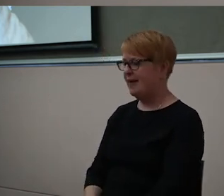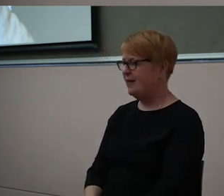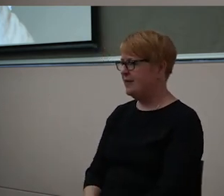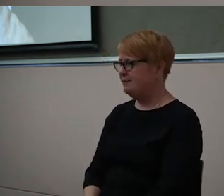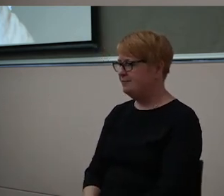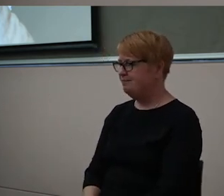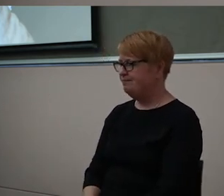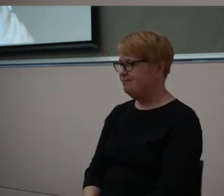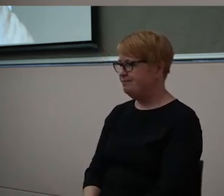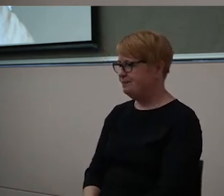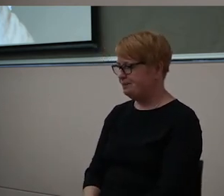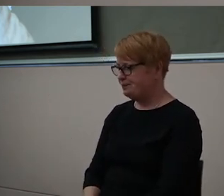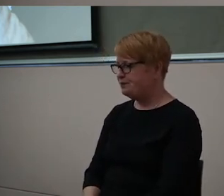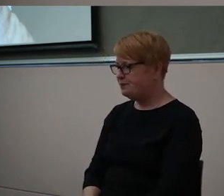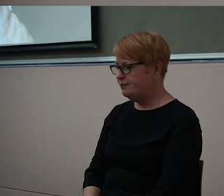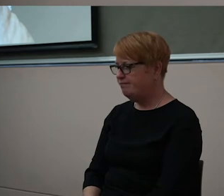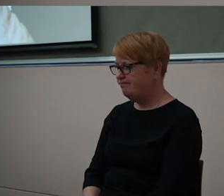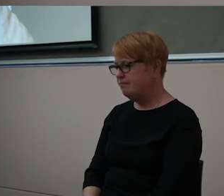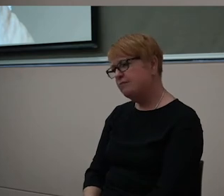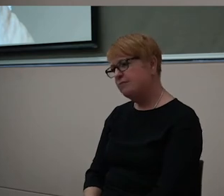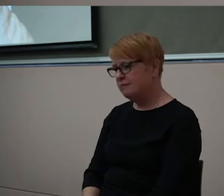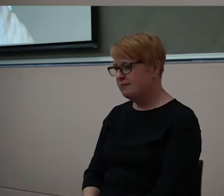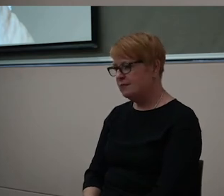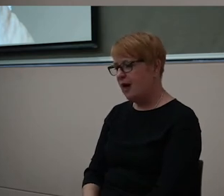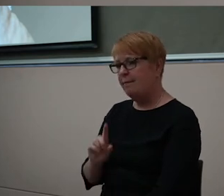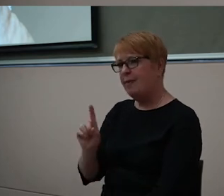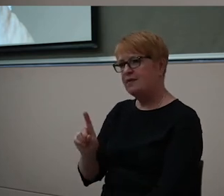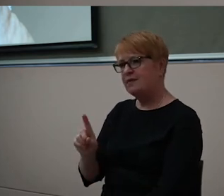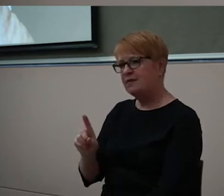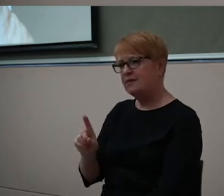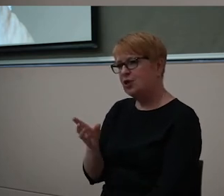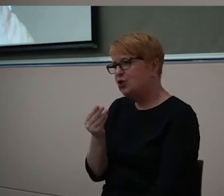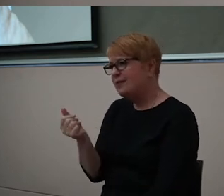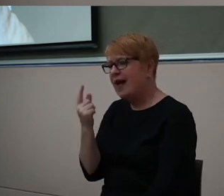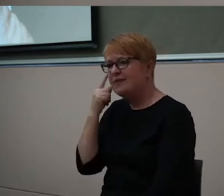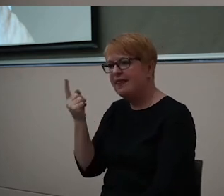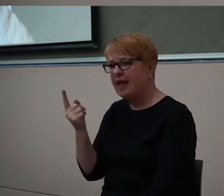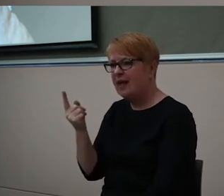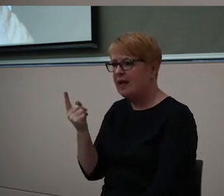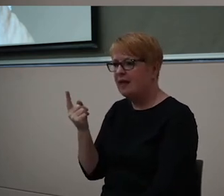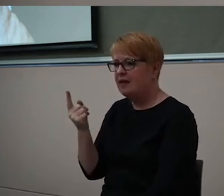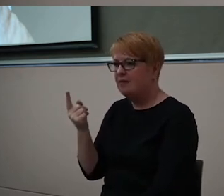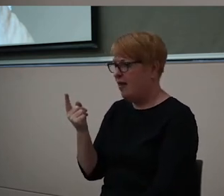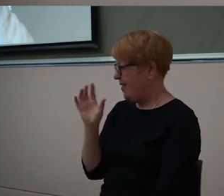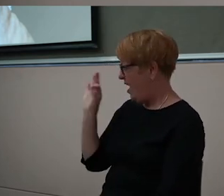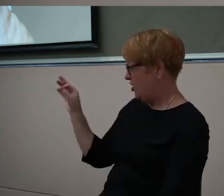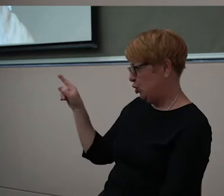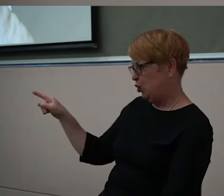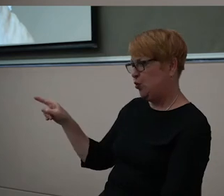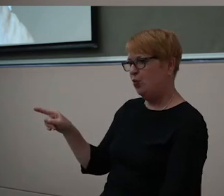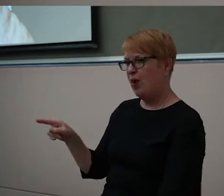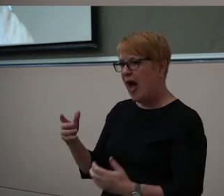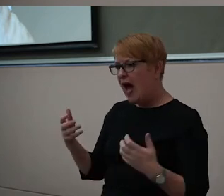people within the group space to share. So I always have like a therapist on hand because, you know,